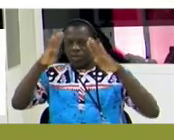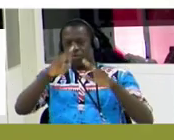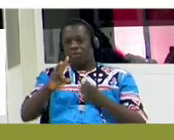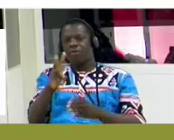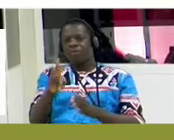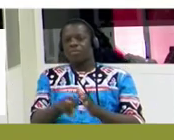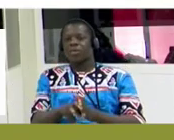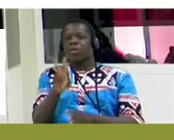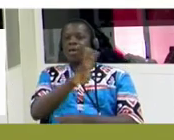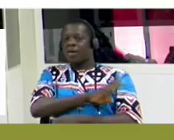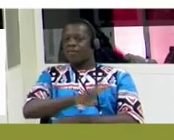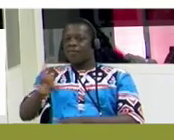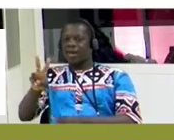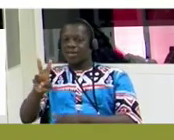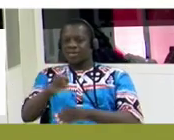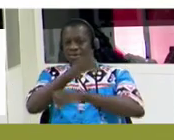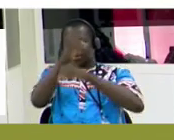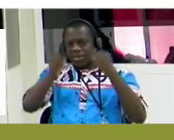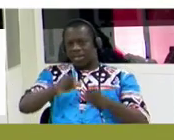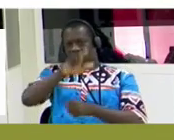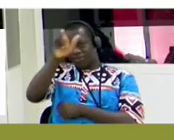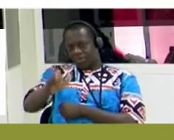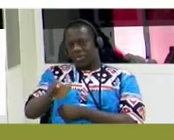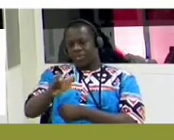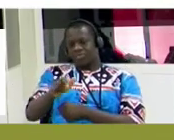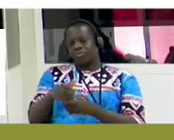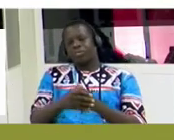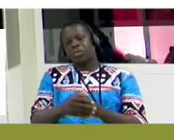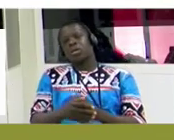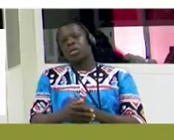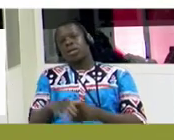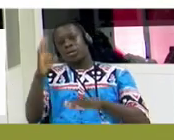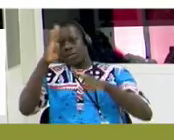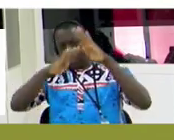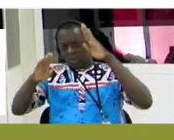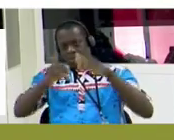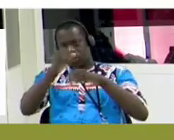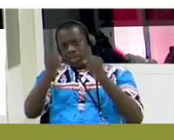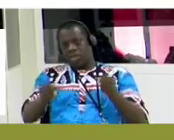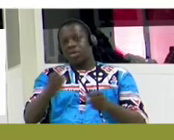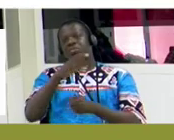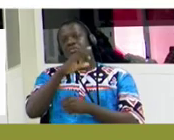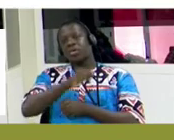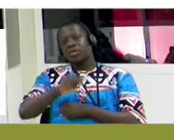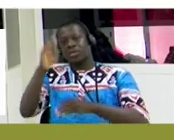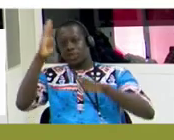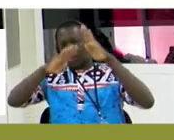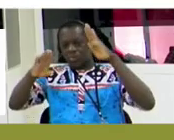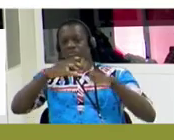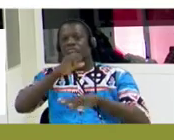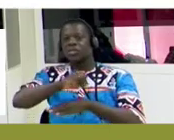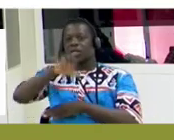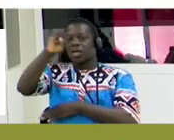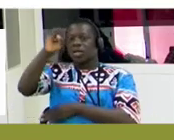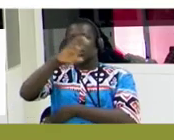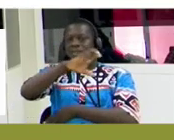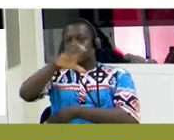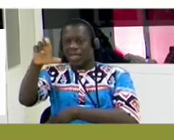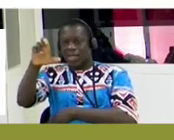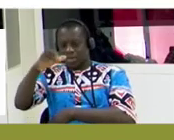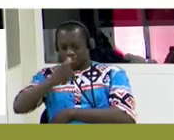Thank you, Chairman. Thank you, Mr. Sarr. My question is, you, in responding to Commissioner